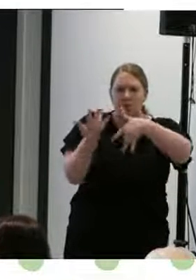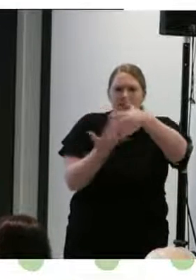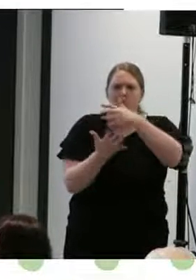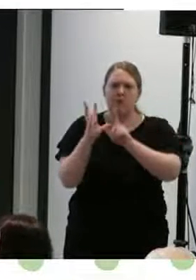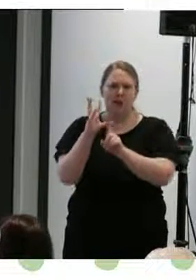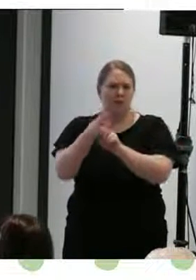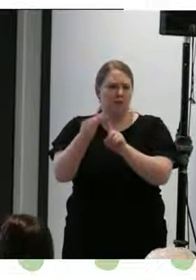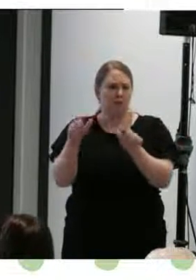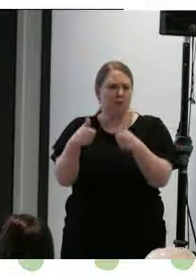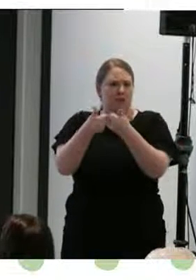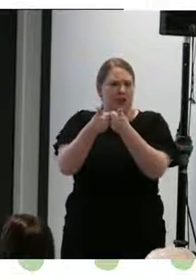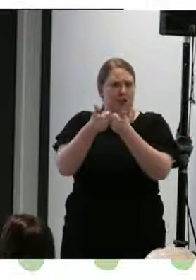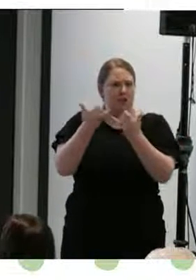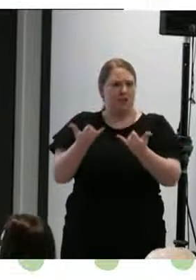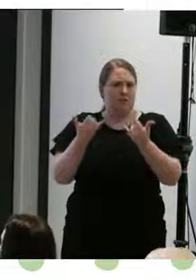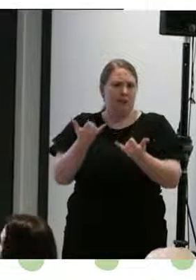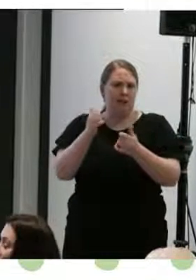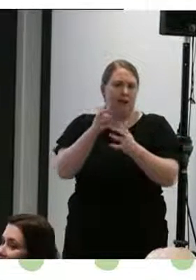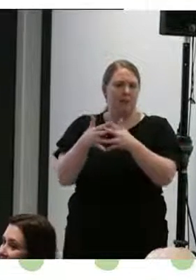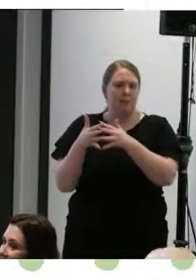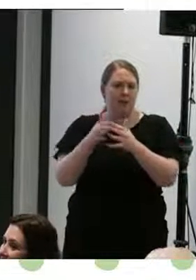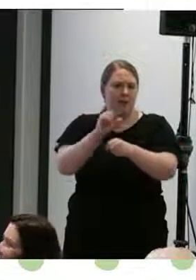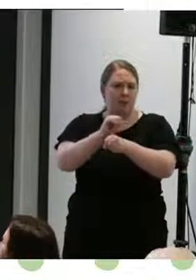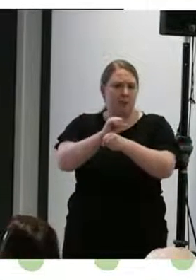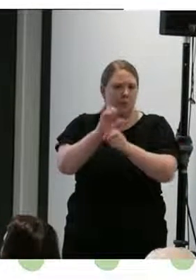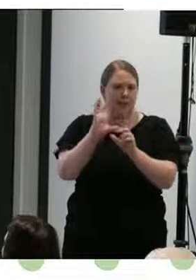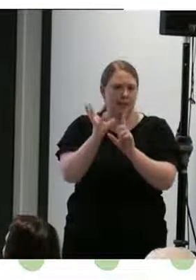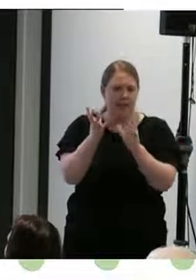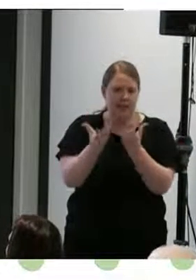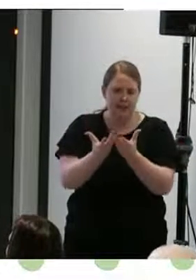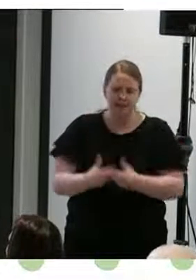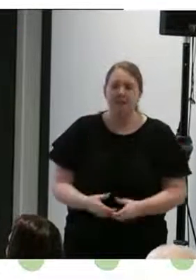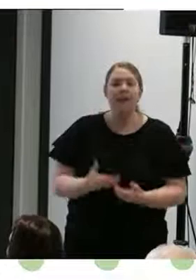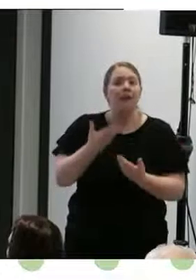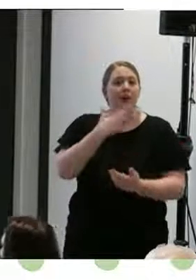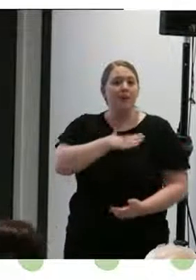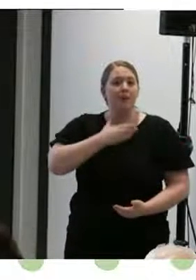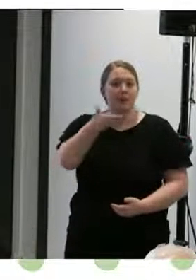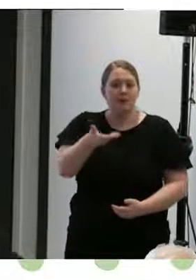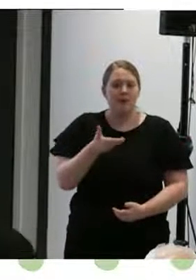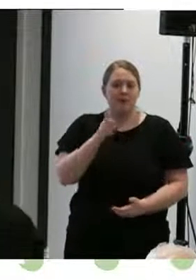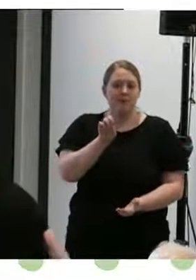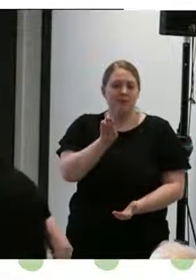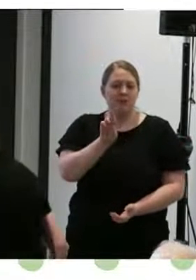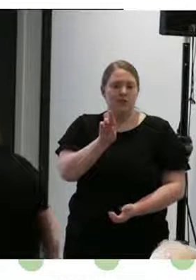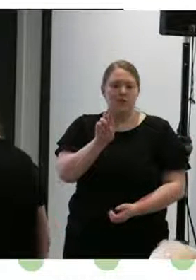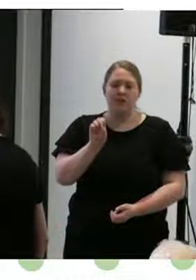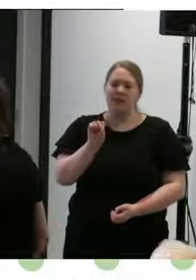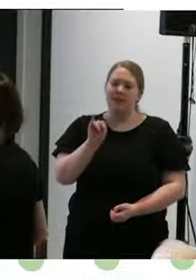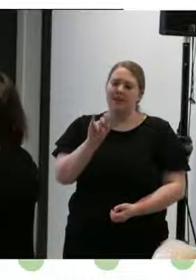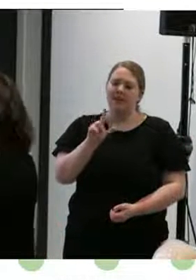America's working class. Without any further ado, please join me in welcoming Dr. Silva to the stage.